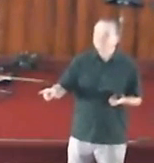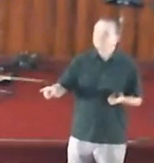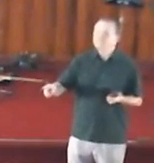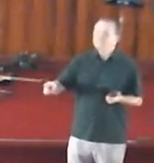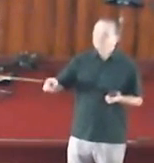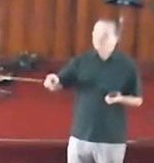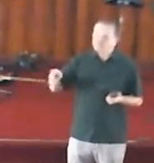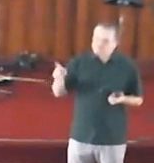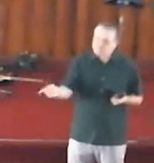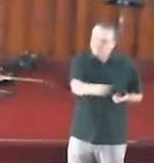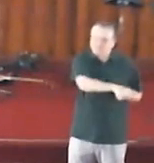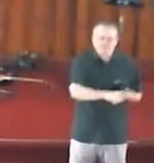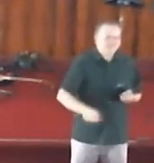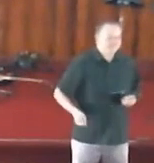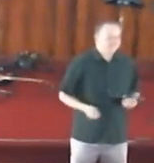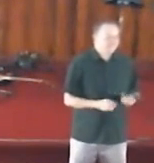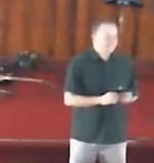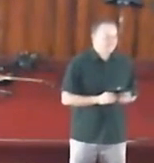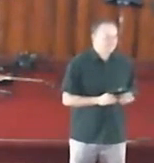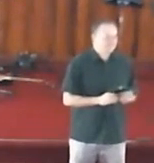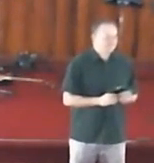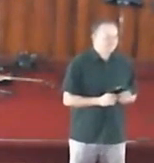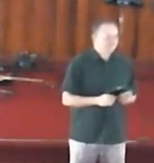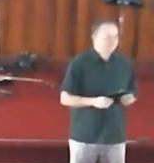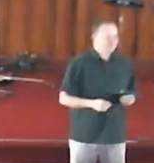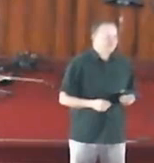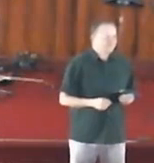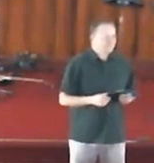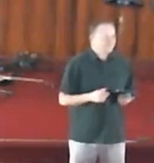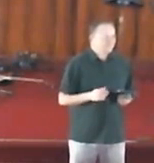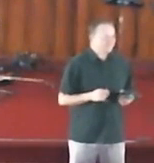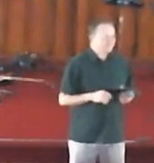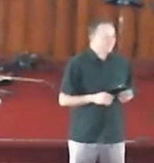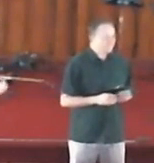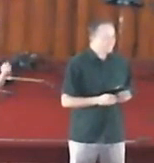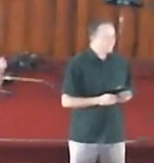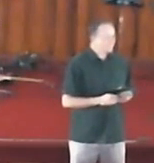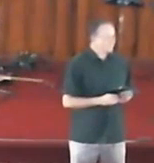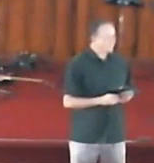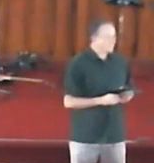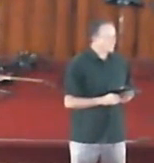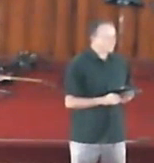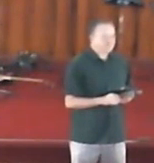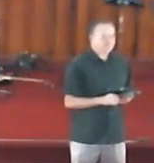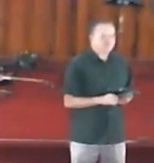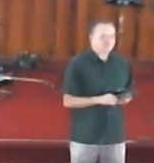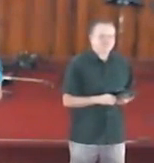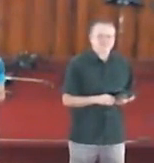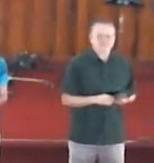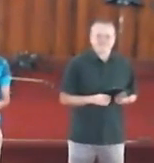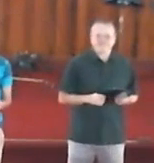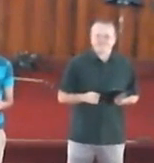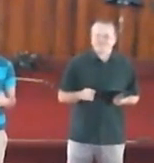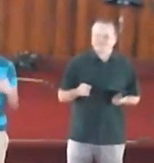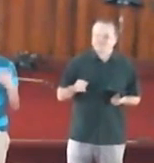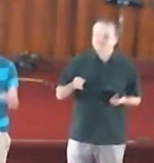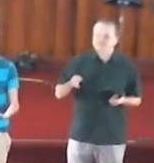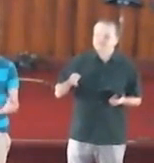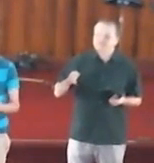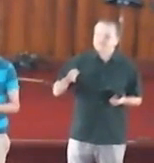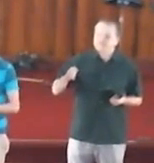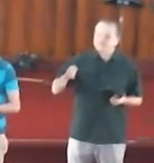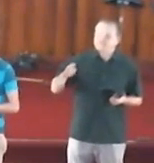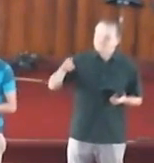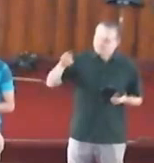eran los pastores. When he was doing those experiments, the people who would oppose him most strongly were the